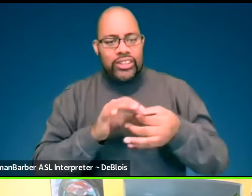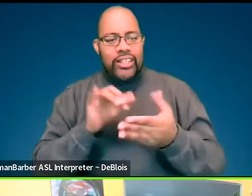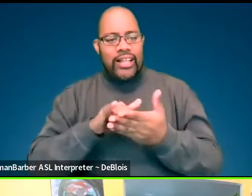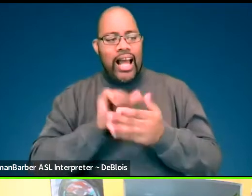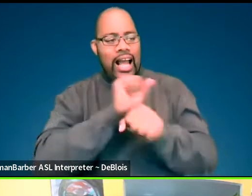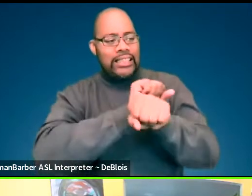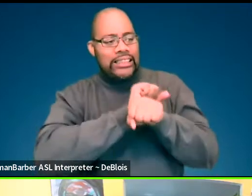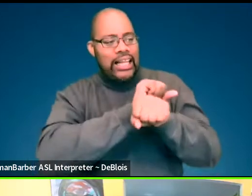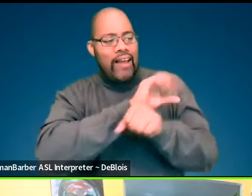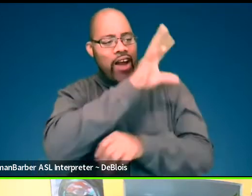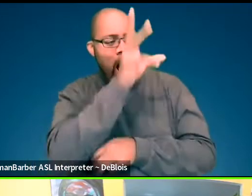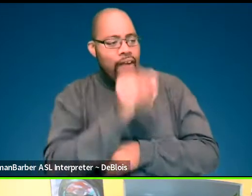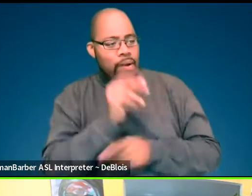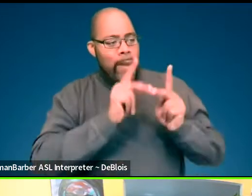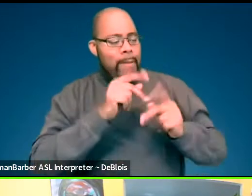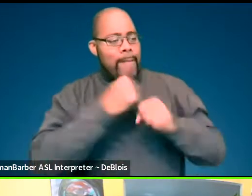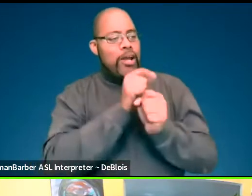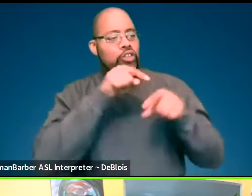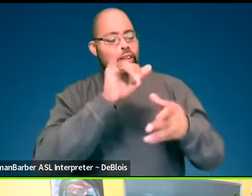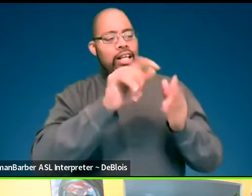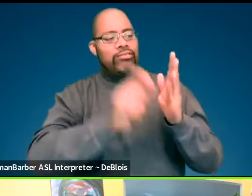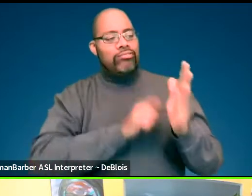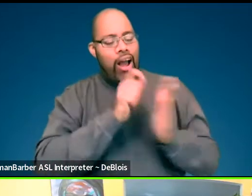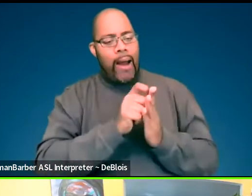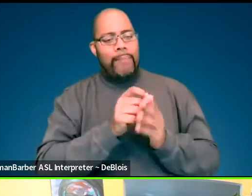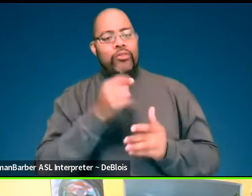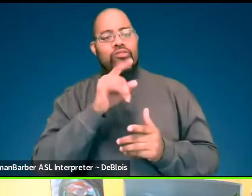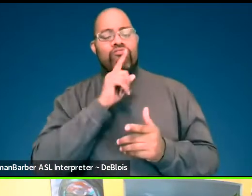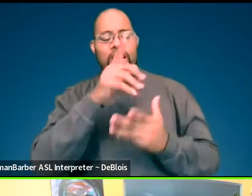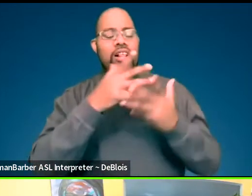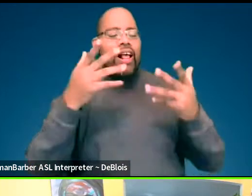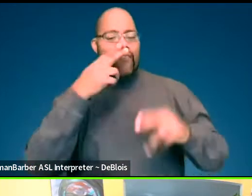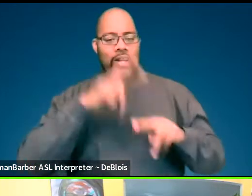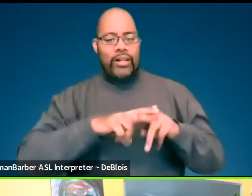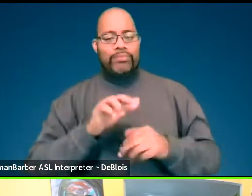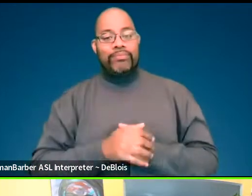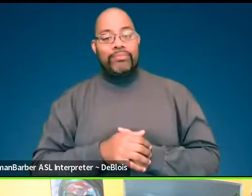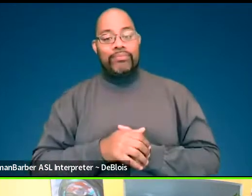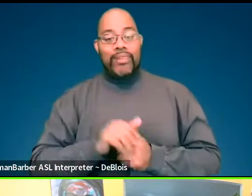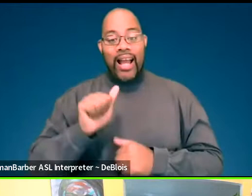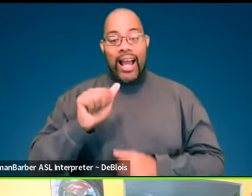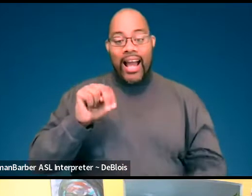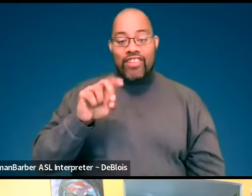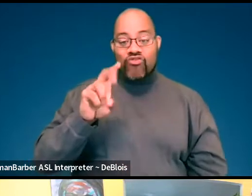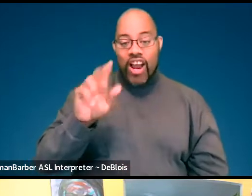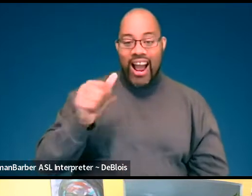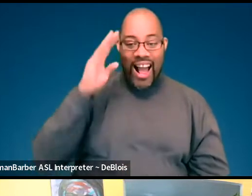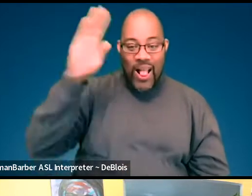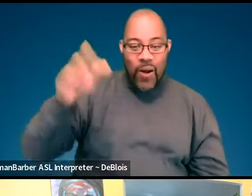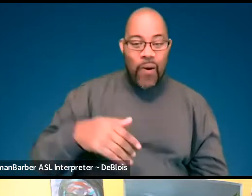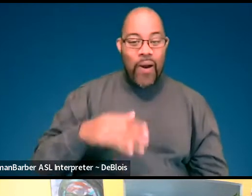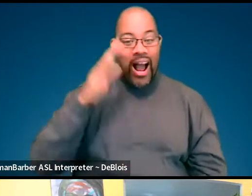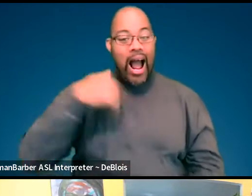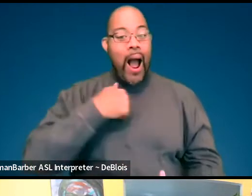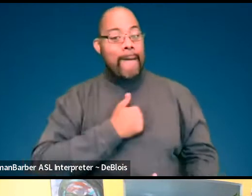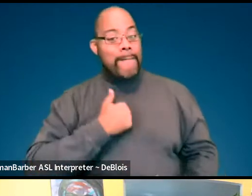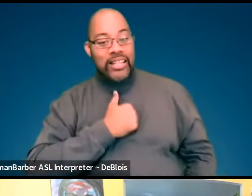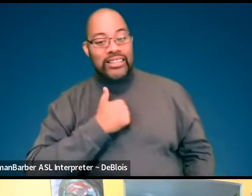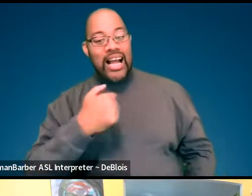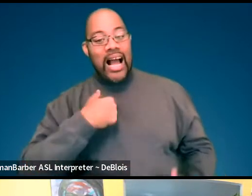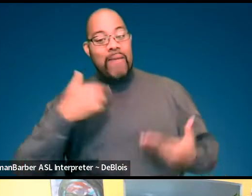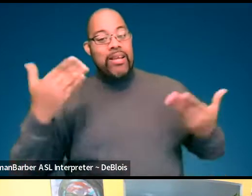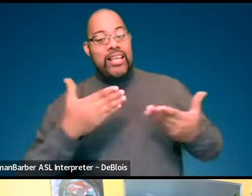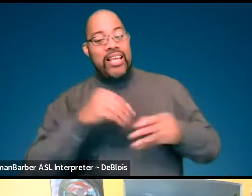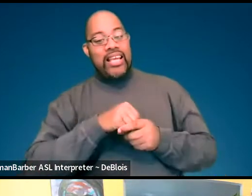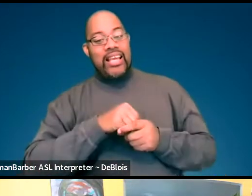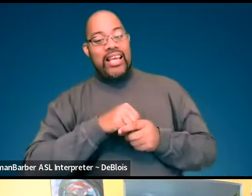enslaved Africans made during that time period. So it's been a lot of fun. Hey, Andrea. Hey, everybody. I apologize. I'm down here in